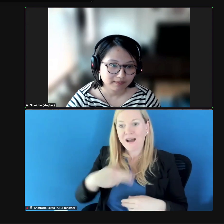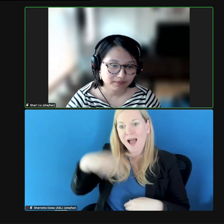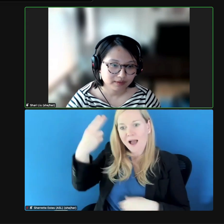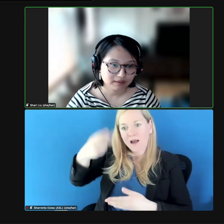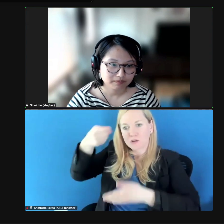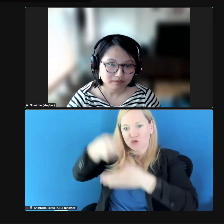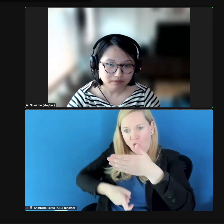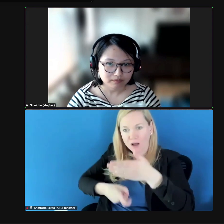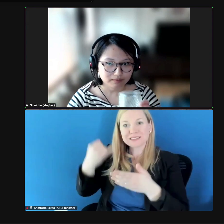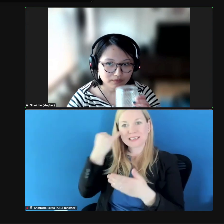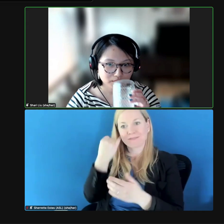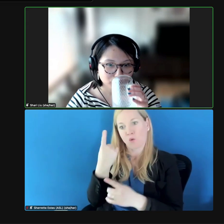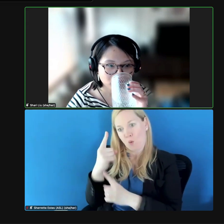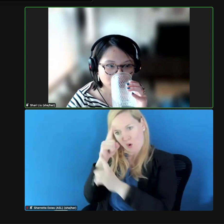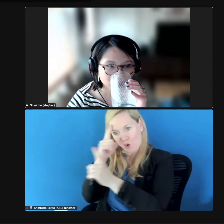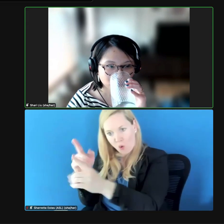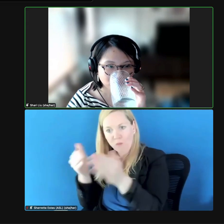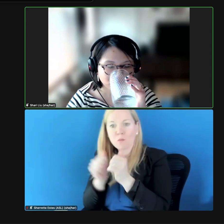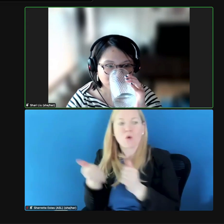like.